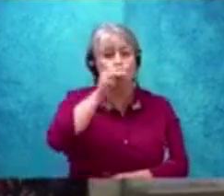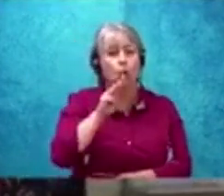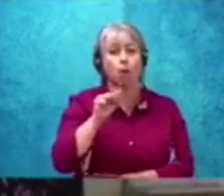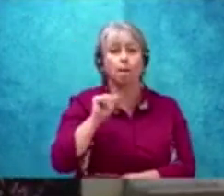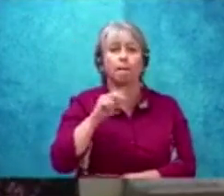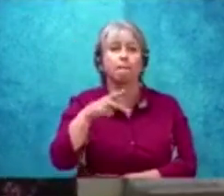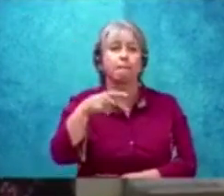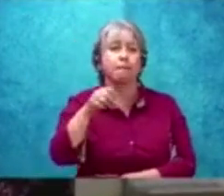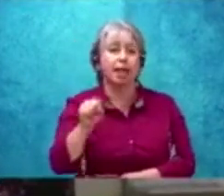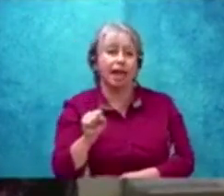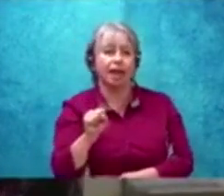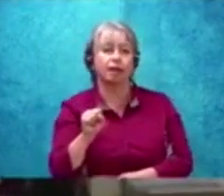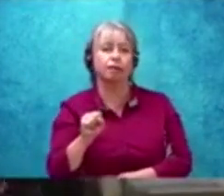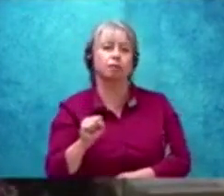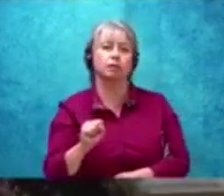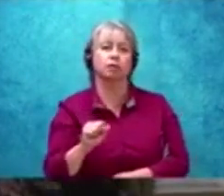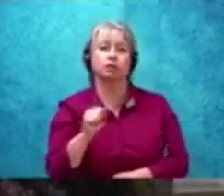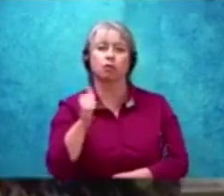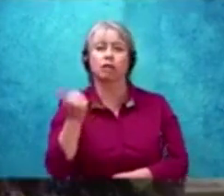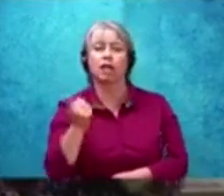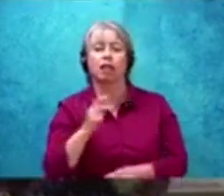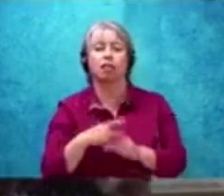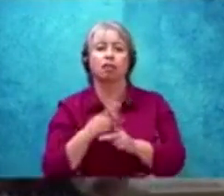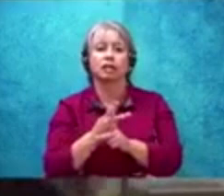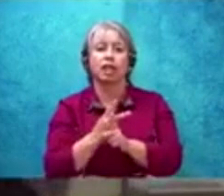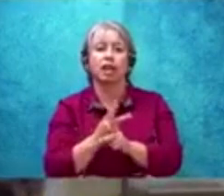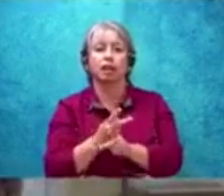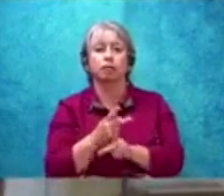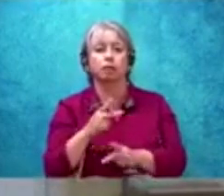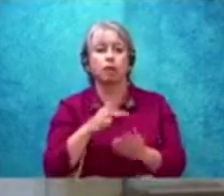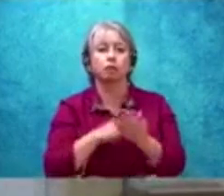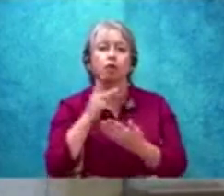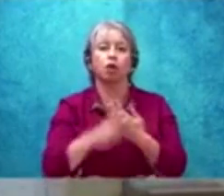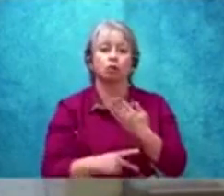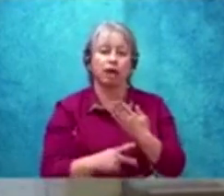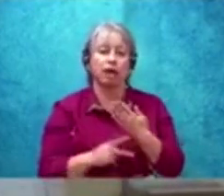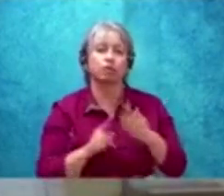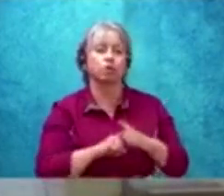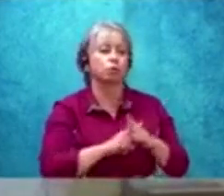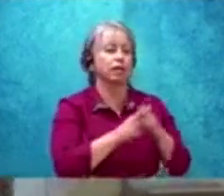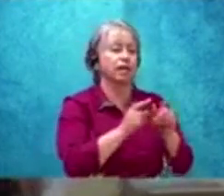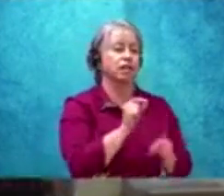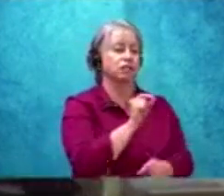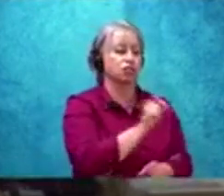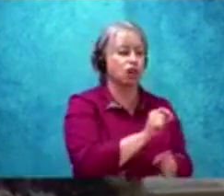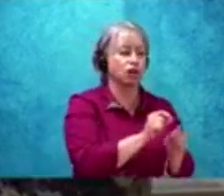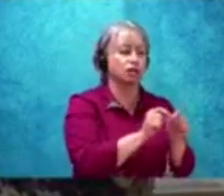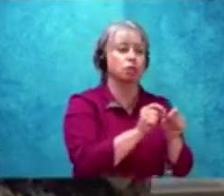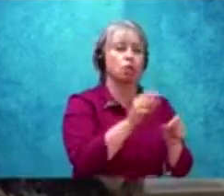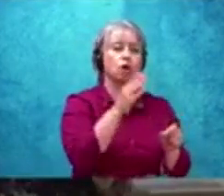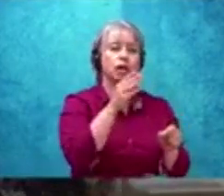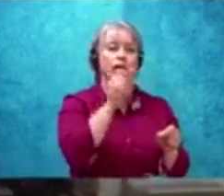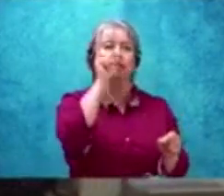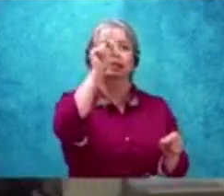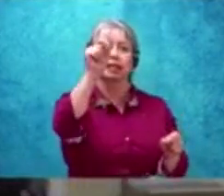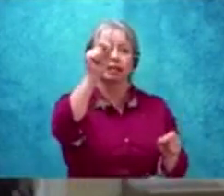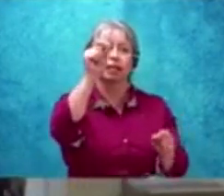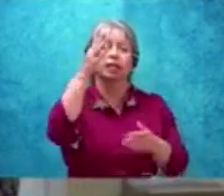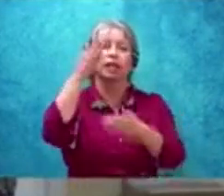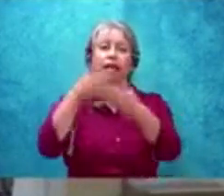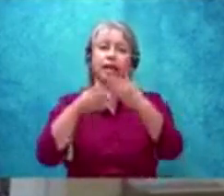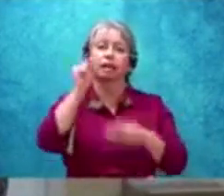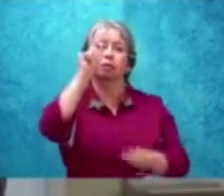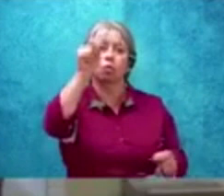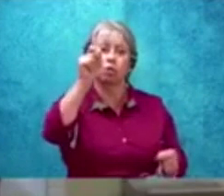some type of mapping program. We have our starting point here. We have our ending point here. We have several